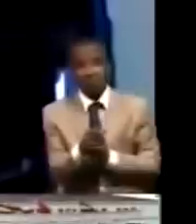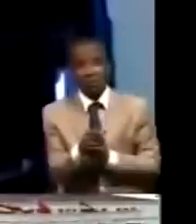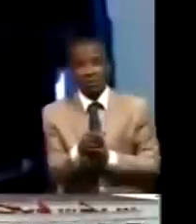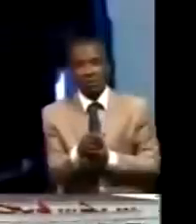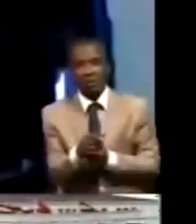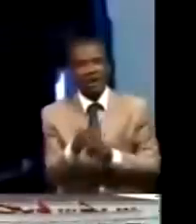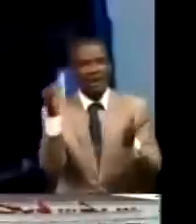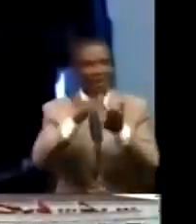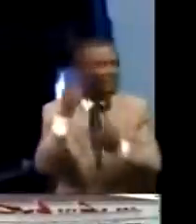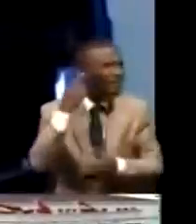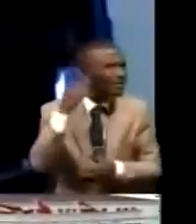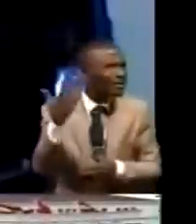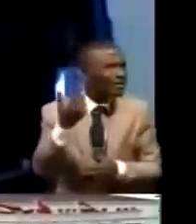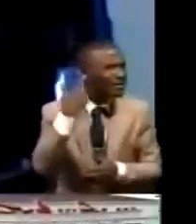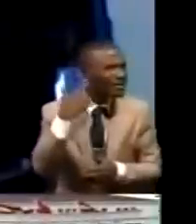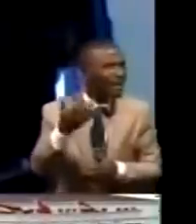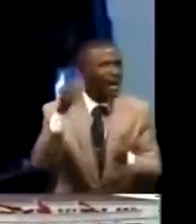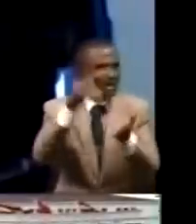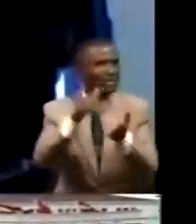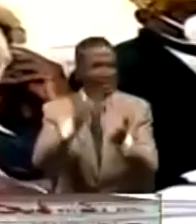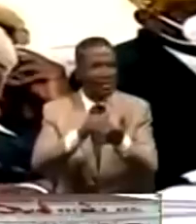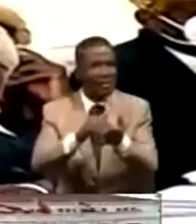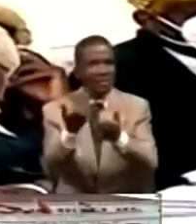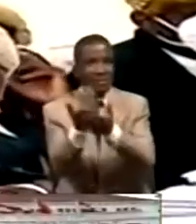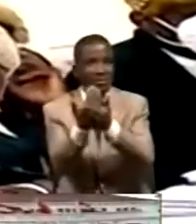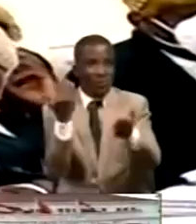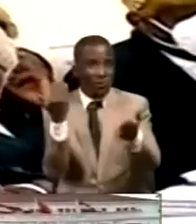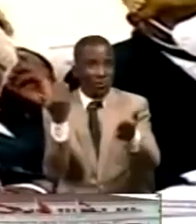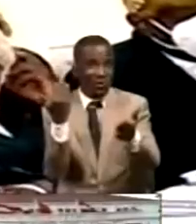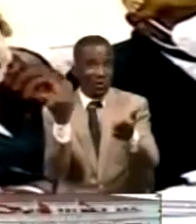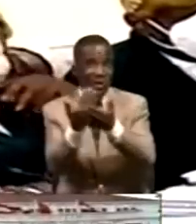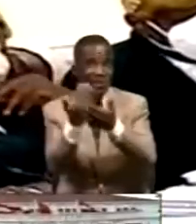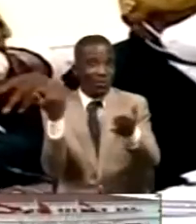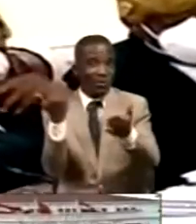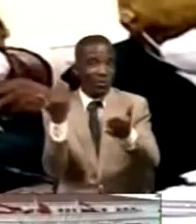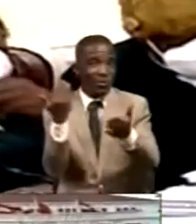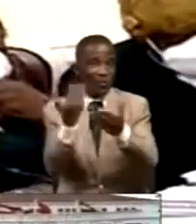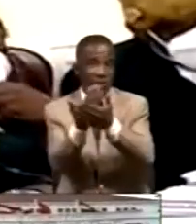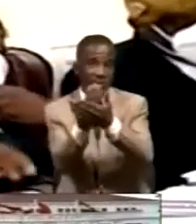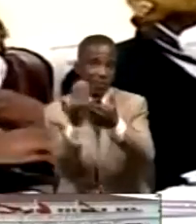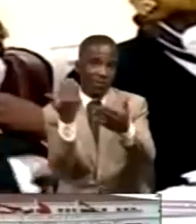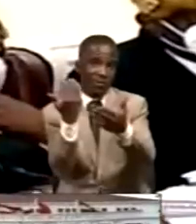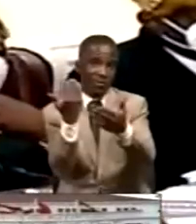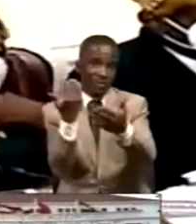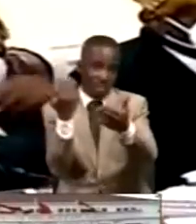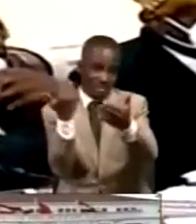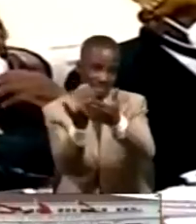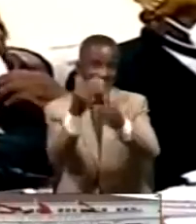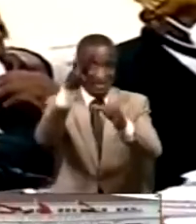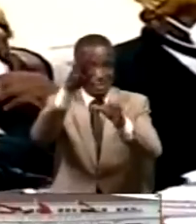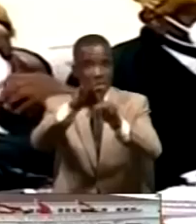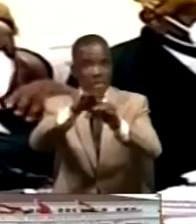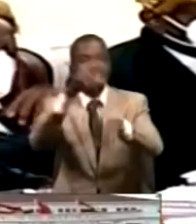Can you repeat the question, please? I'm saying that prior, the events, the timing leading to the 7th